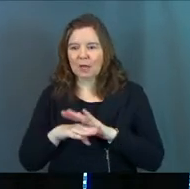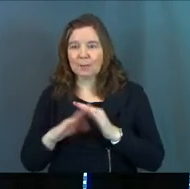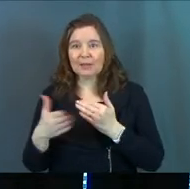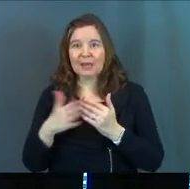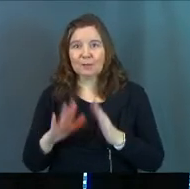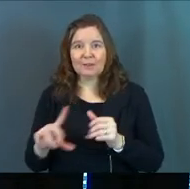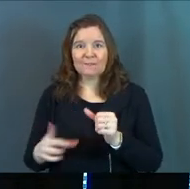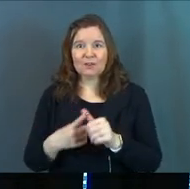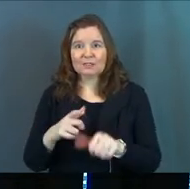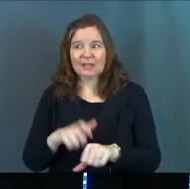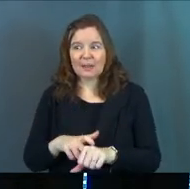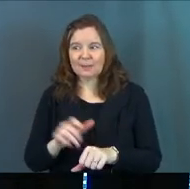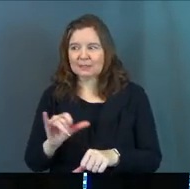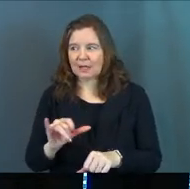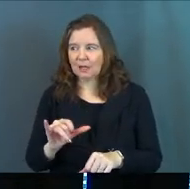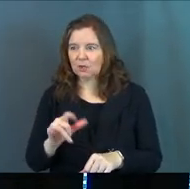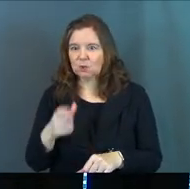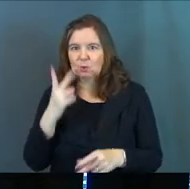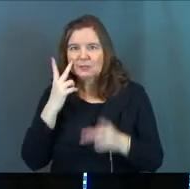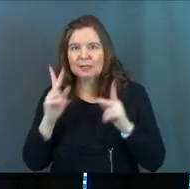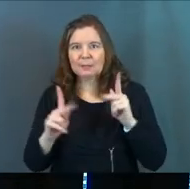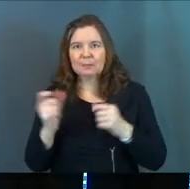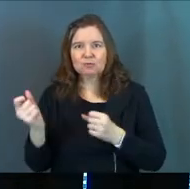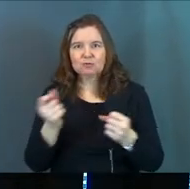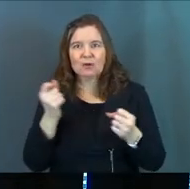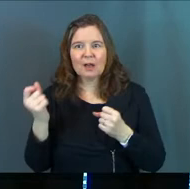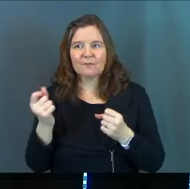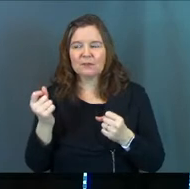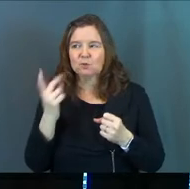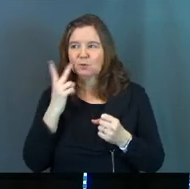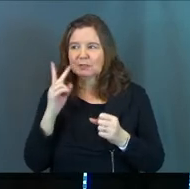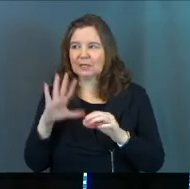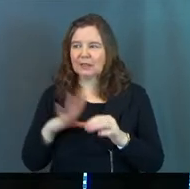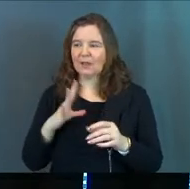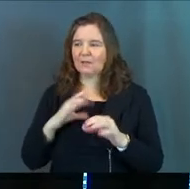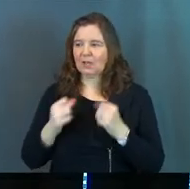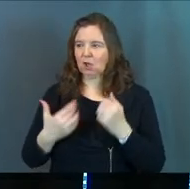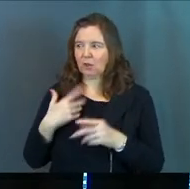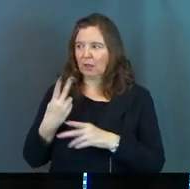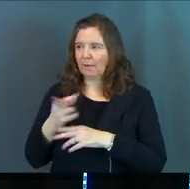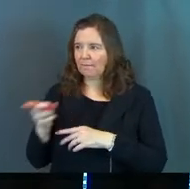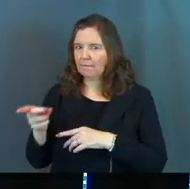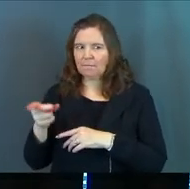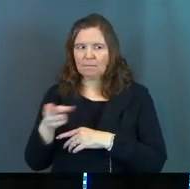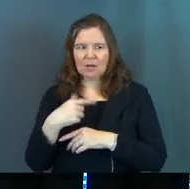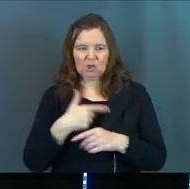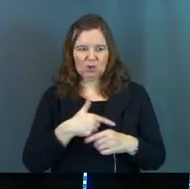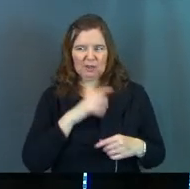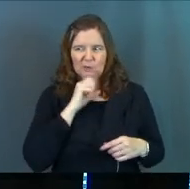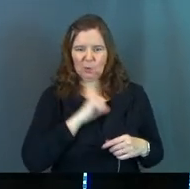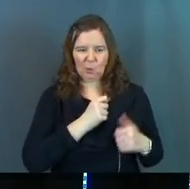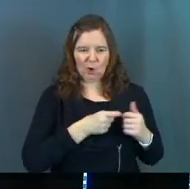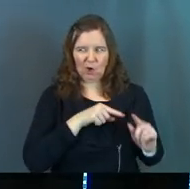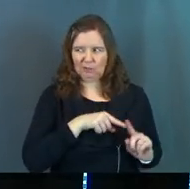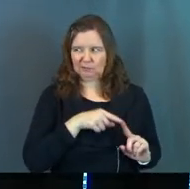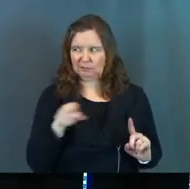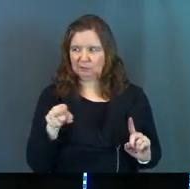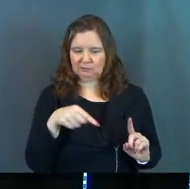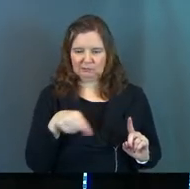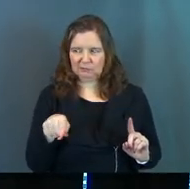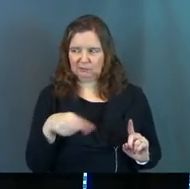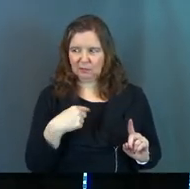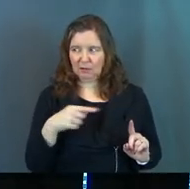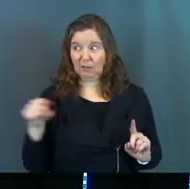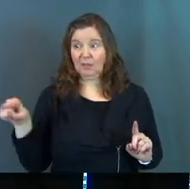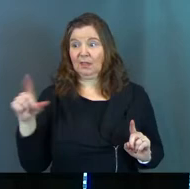that neighborhood for the first time and it's like, you see people driving around you and you see the fancy cars that they're in and you're in this beater car, you know what I mean? And